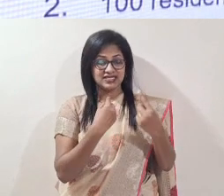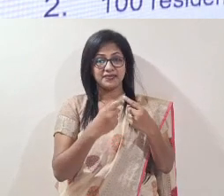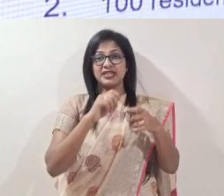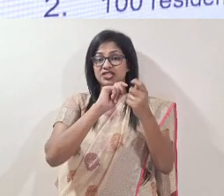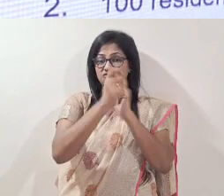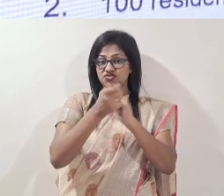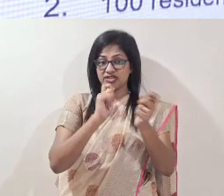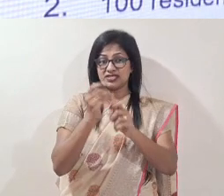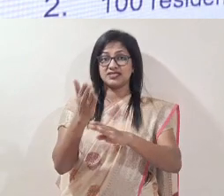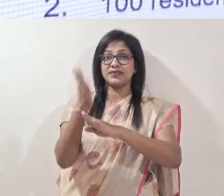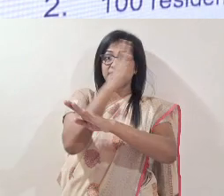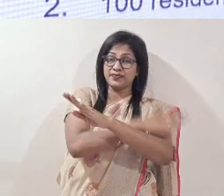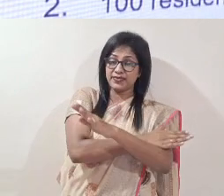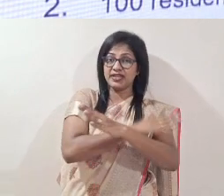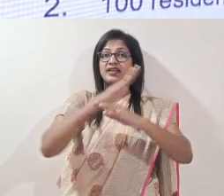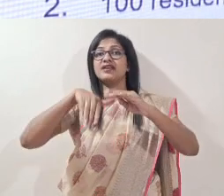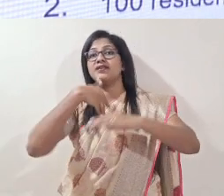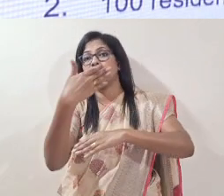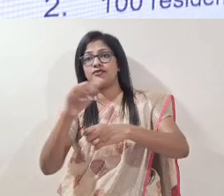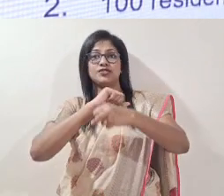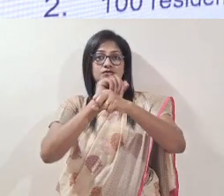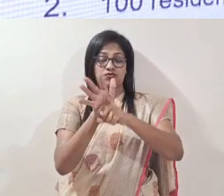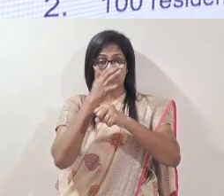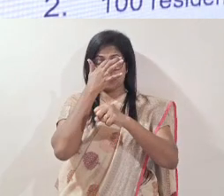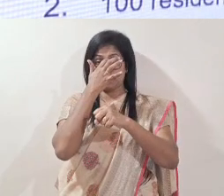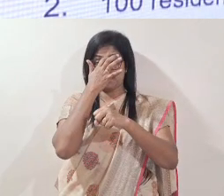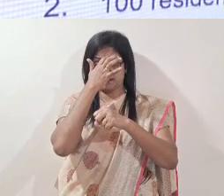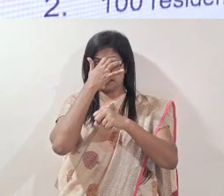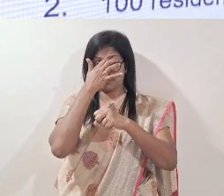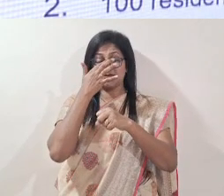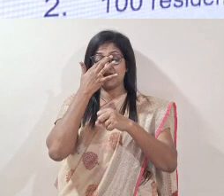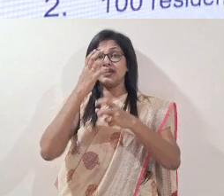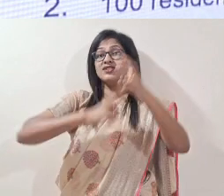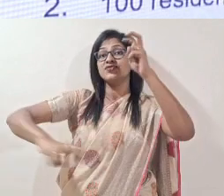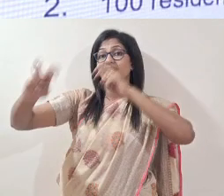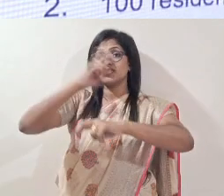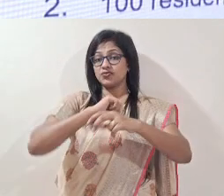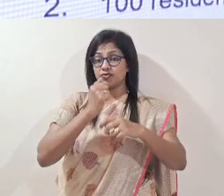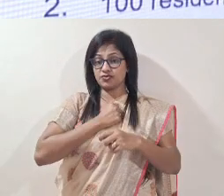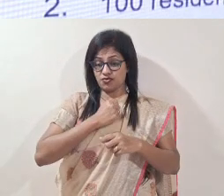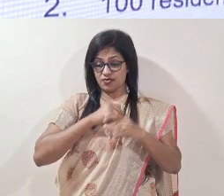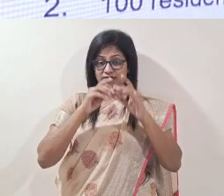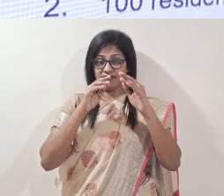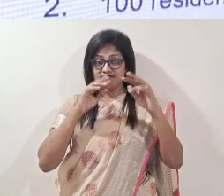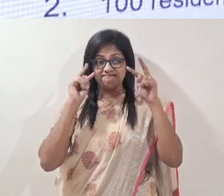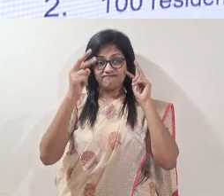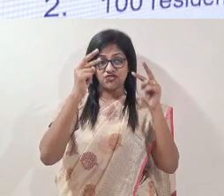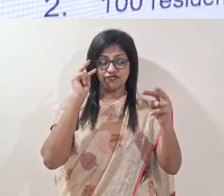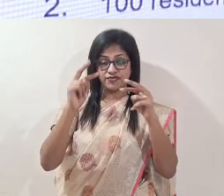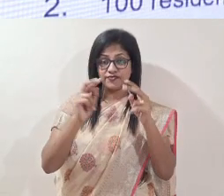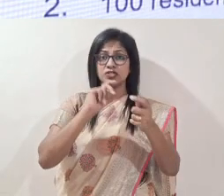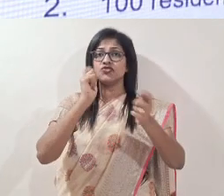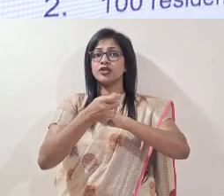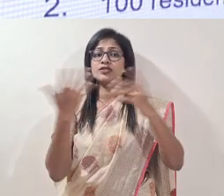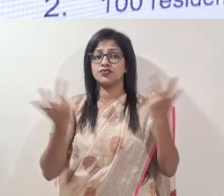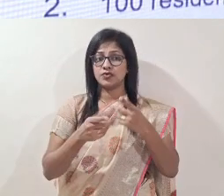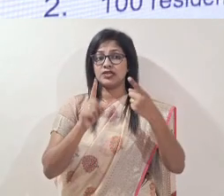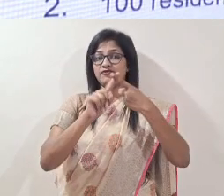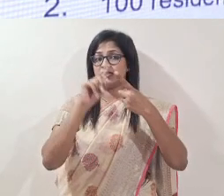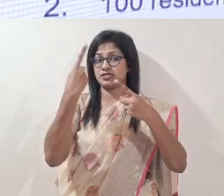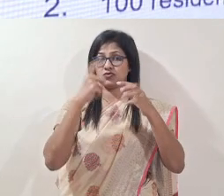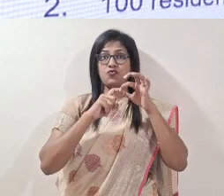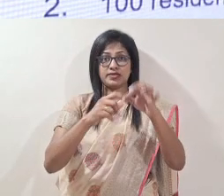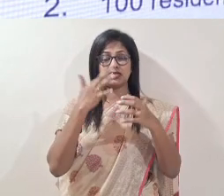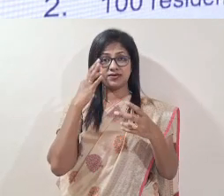changes post-pandemic and pre-pandemic. What has changed in our transportation dynamics? That's our first major